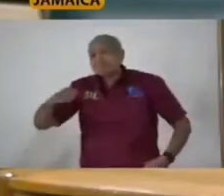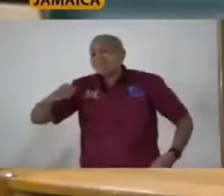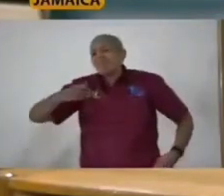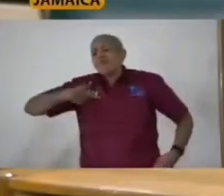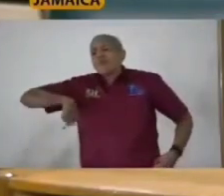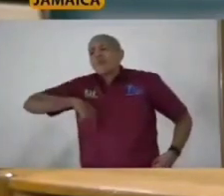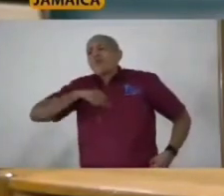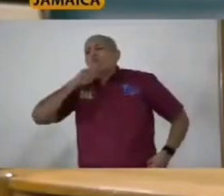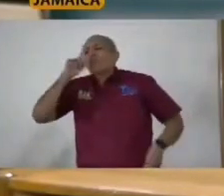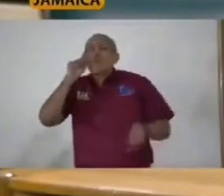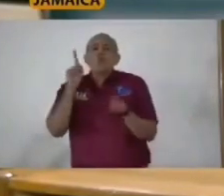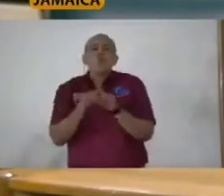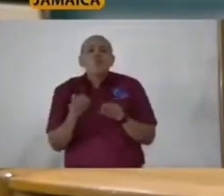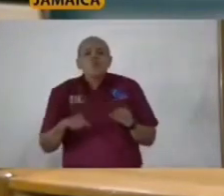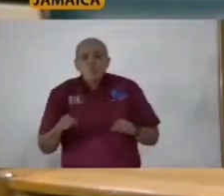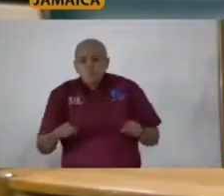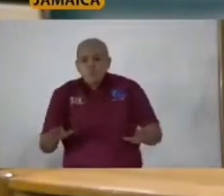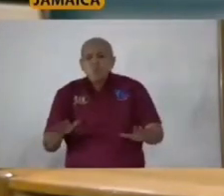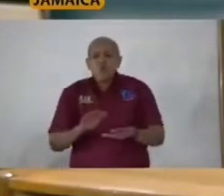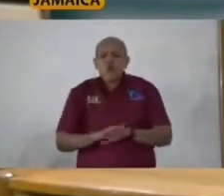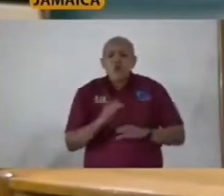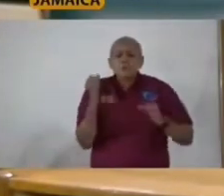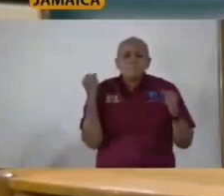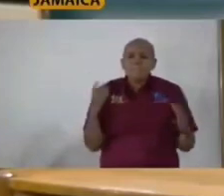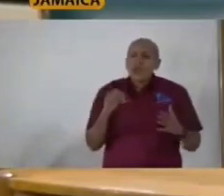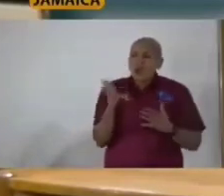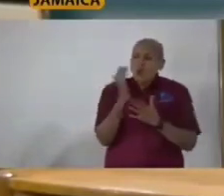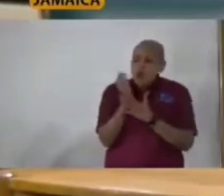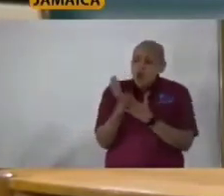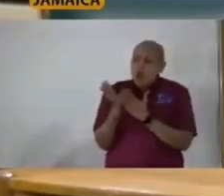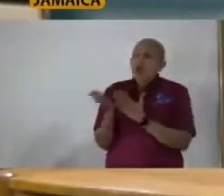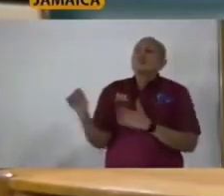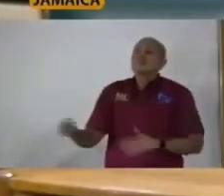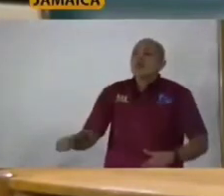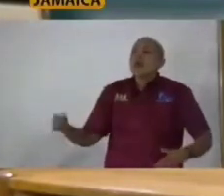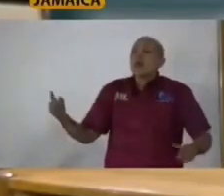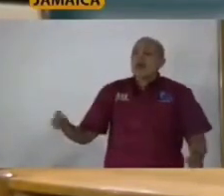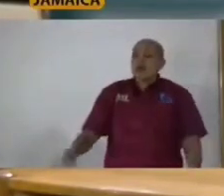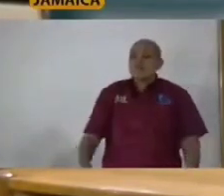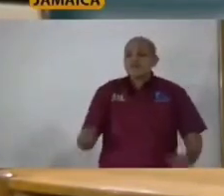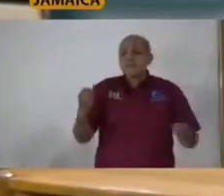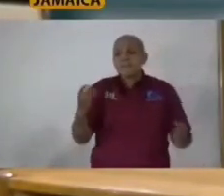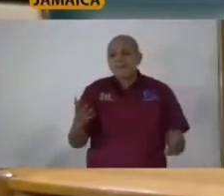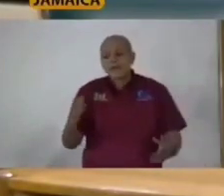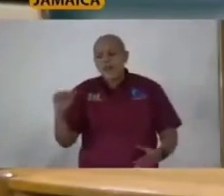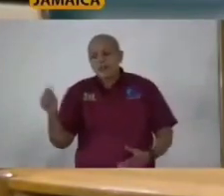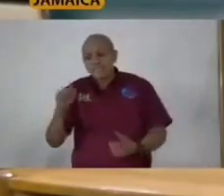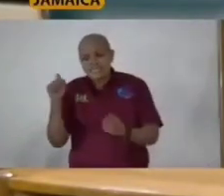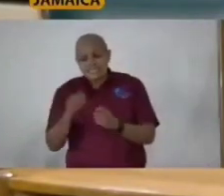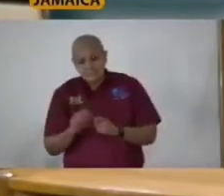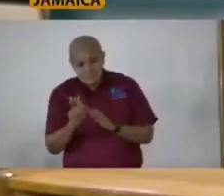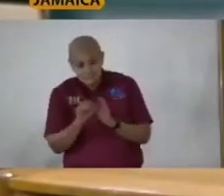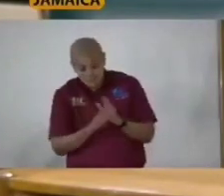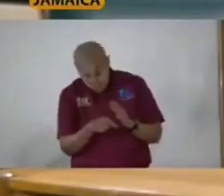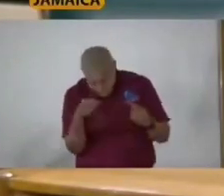are agreed on many other things on the particular subject